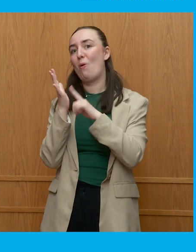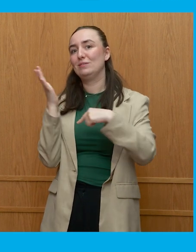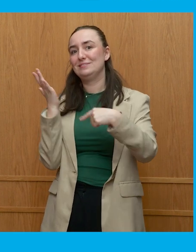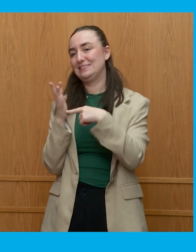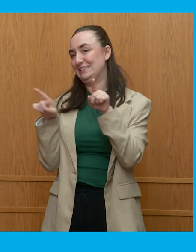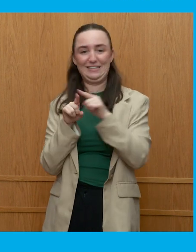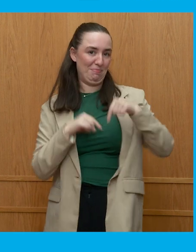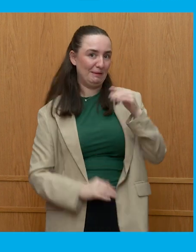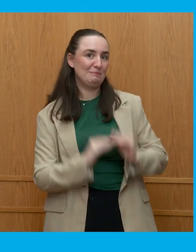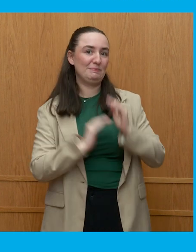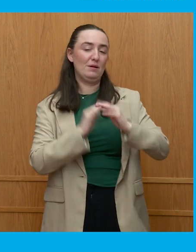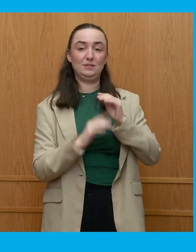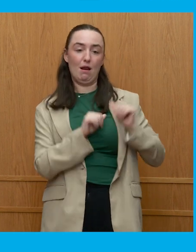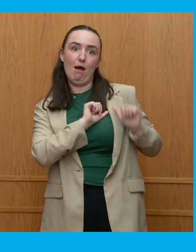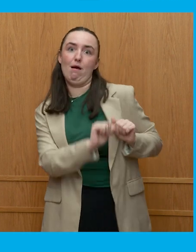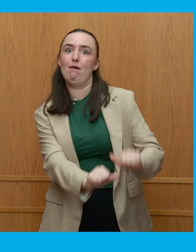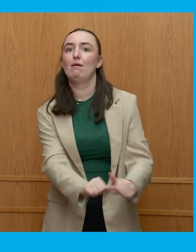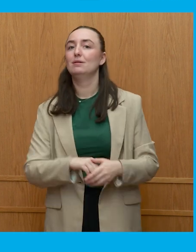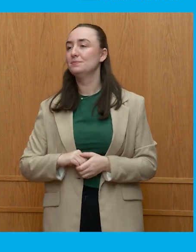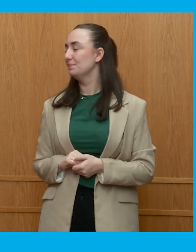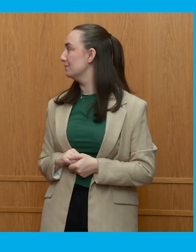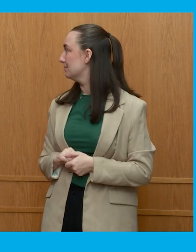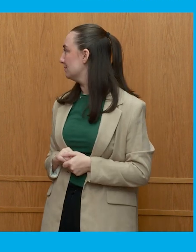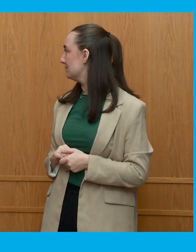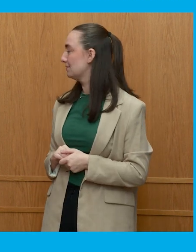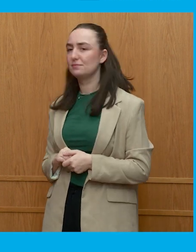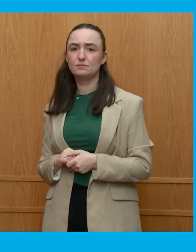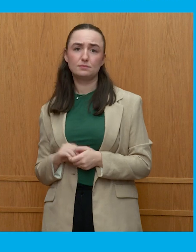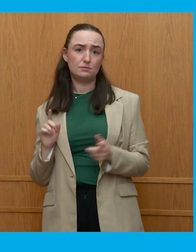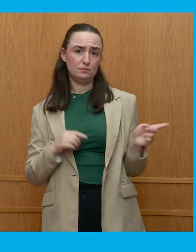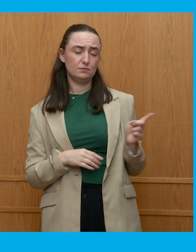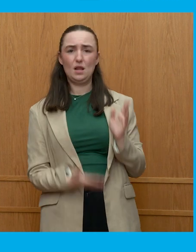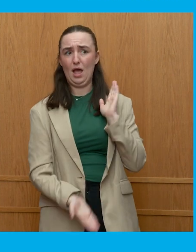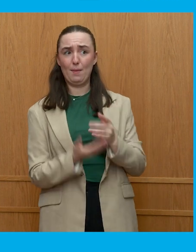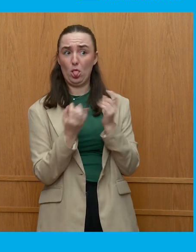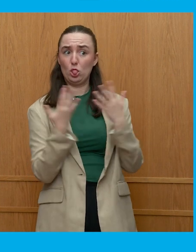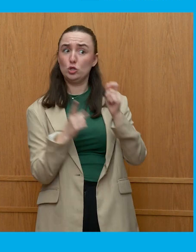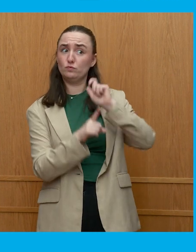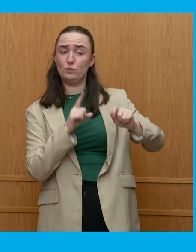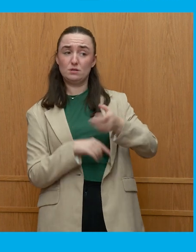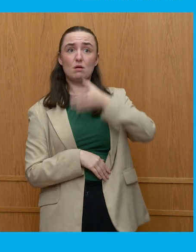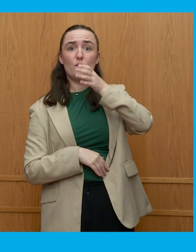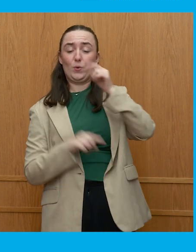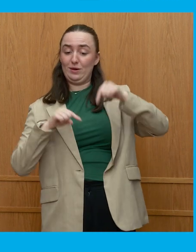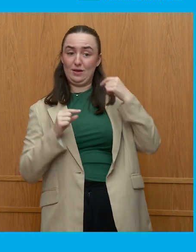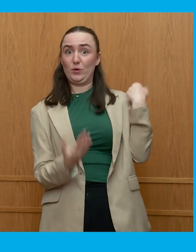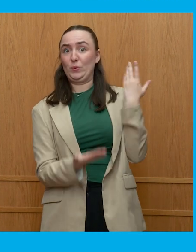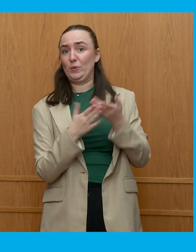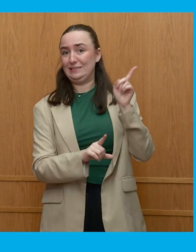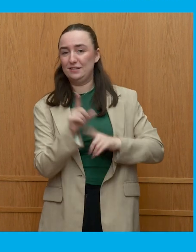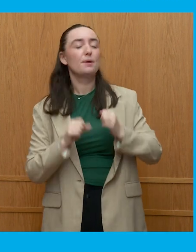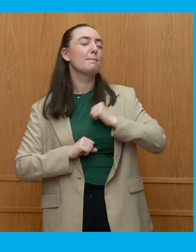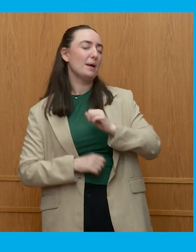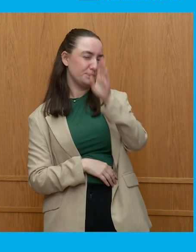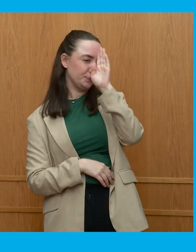Tavish, you would like to... Here over the years, I think my direct answer, Karen,